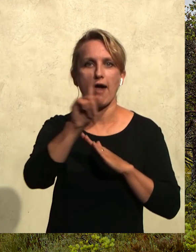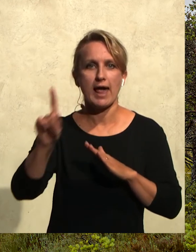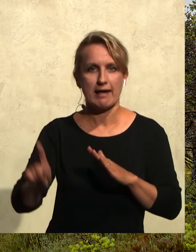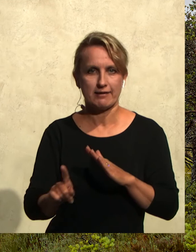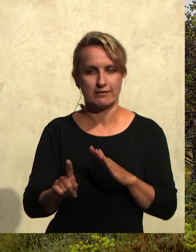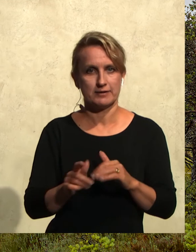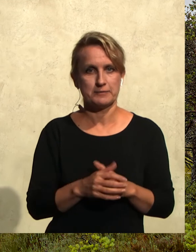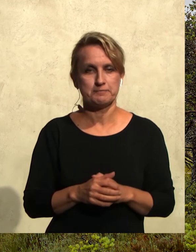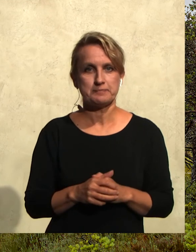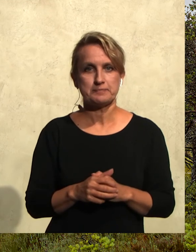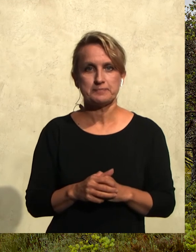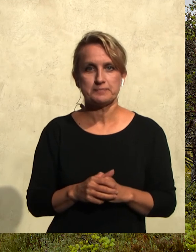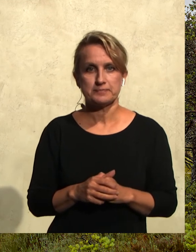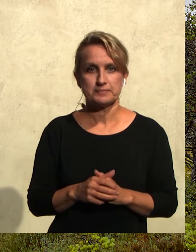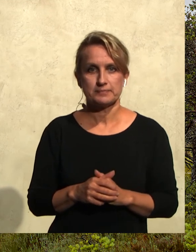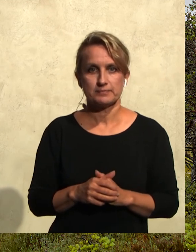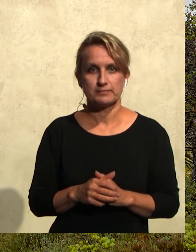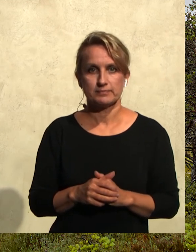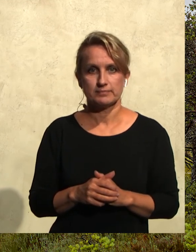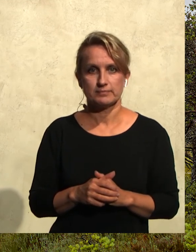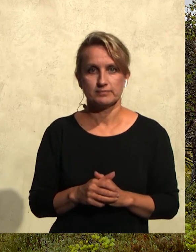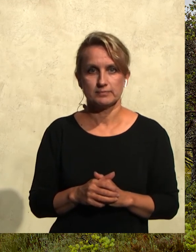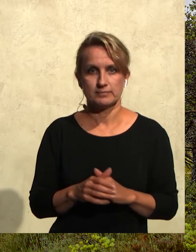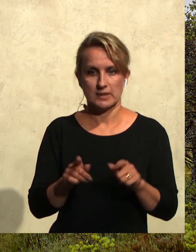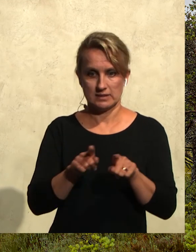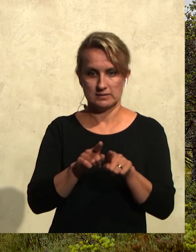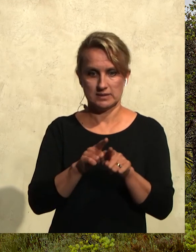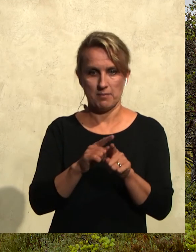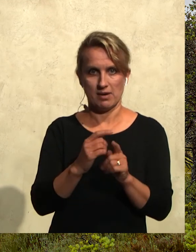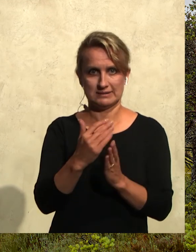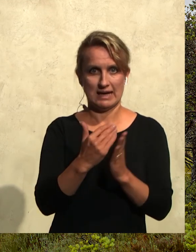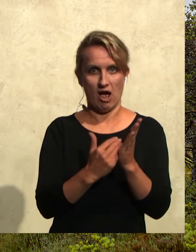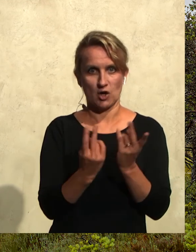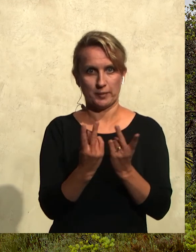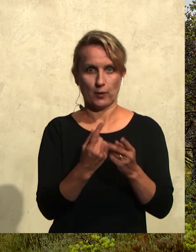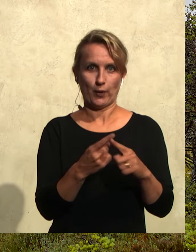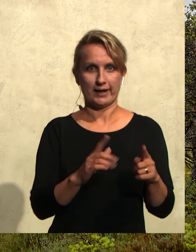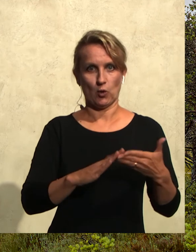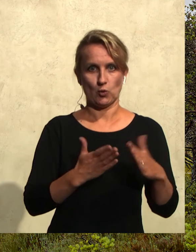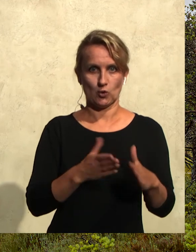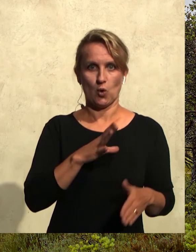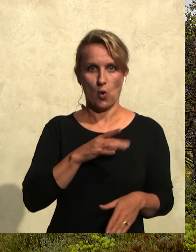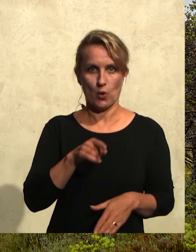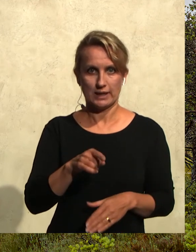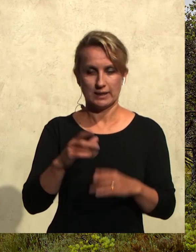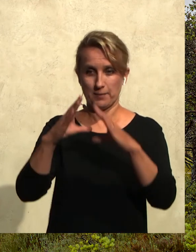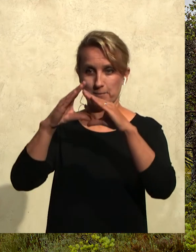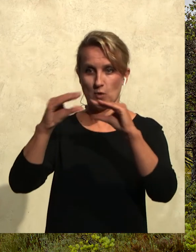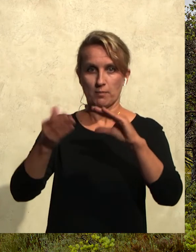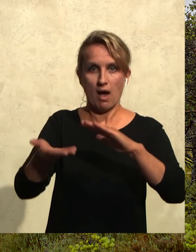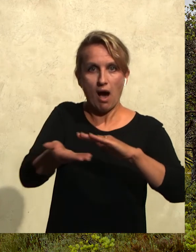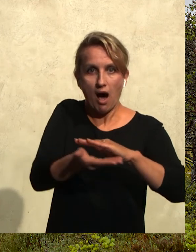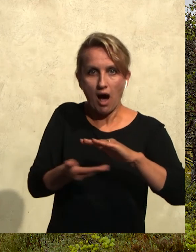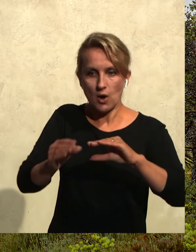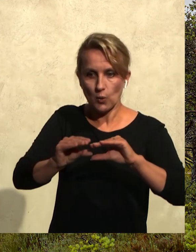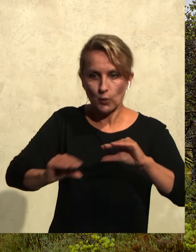very severe and consequences being very severe. So, of course, there is this self-awareness and self-care component, and